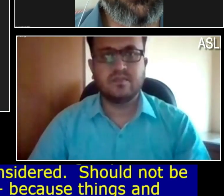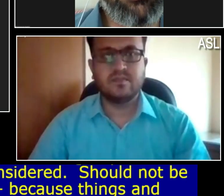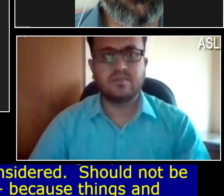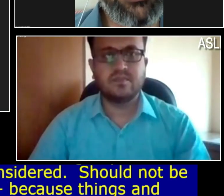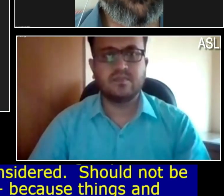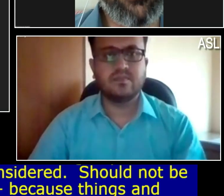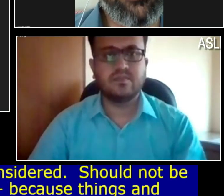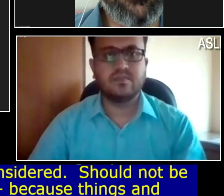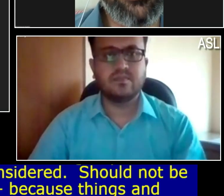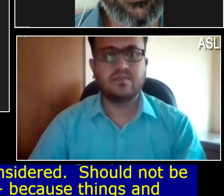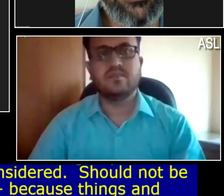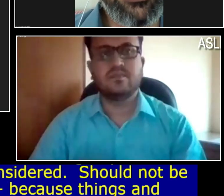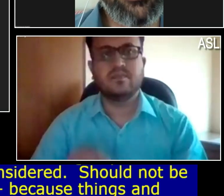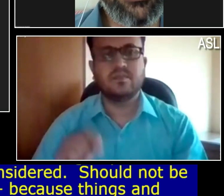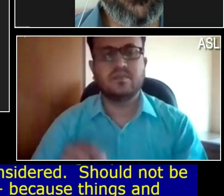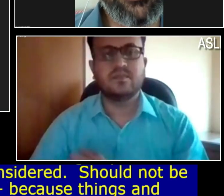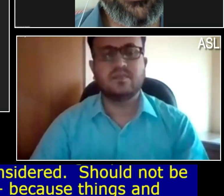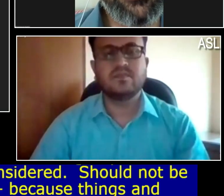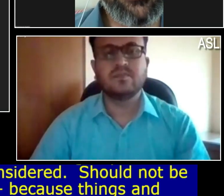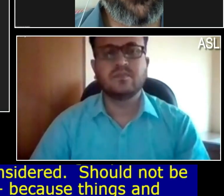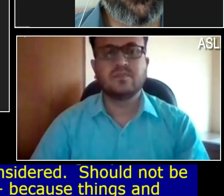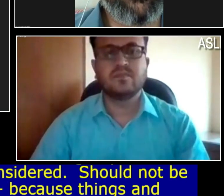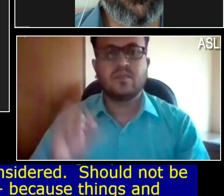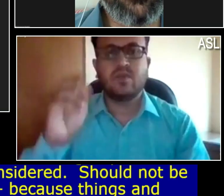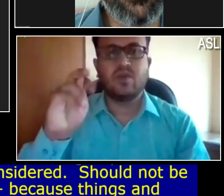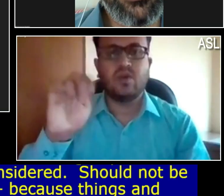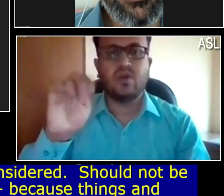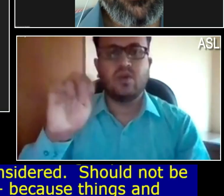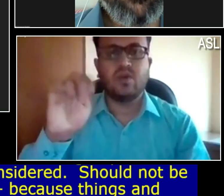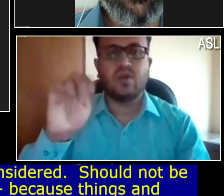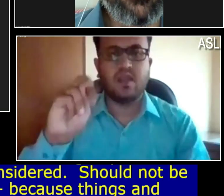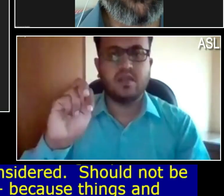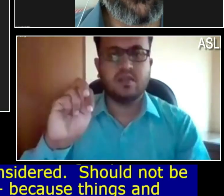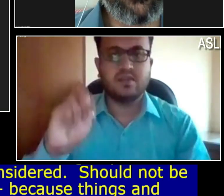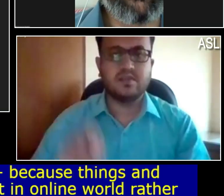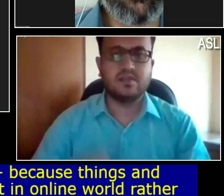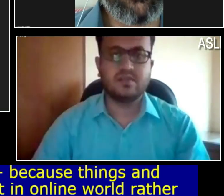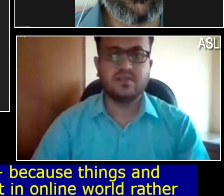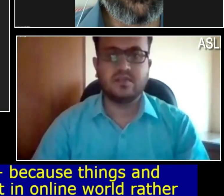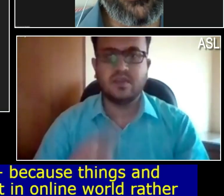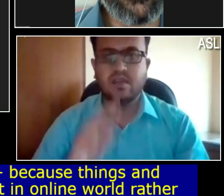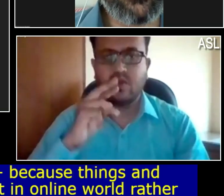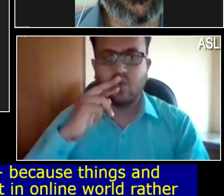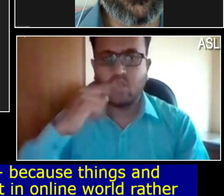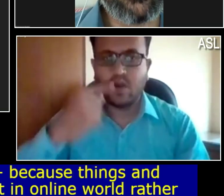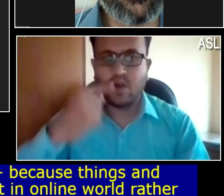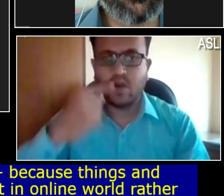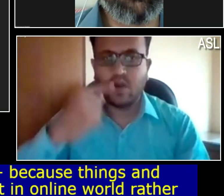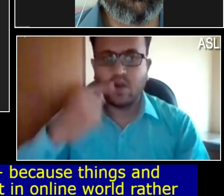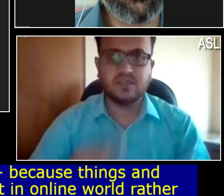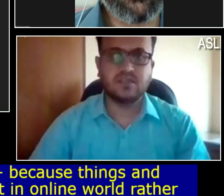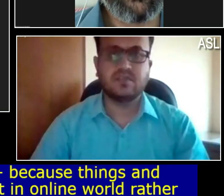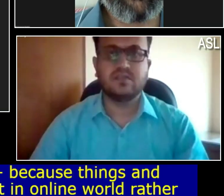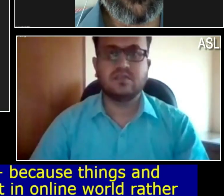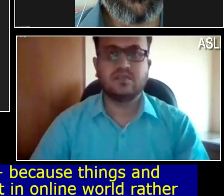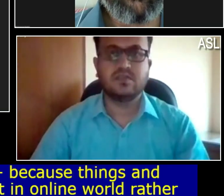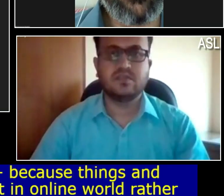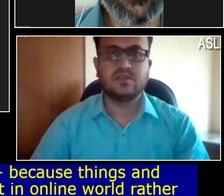in online world rather in the physical world. In physical world, nature takes its